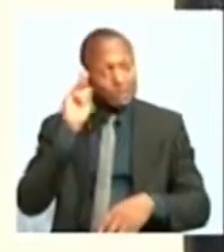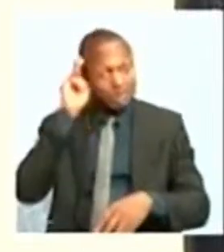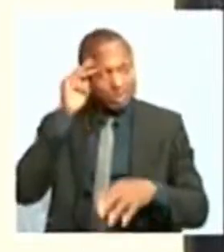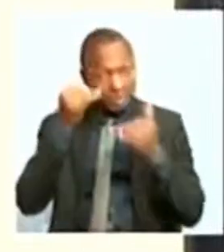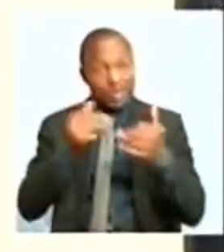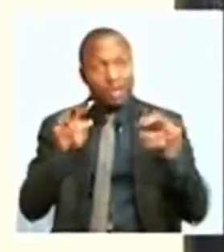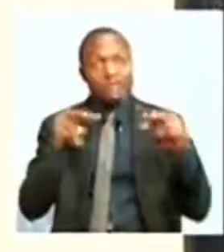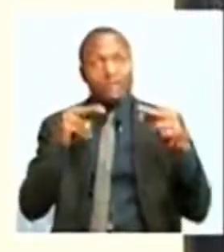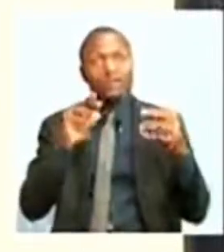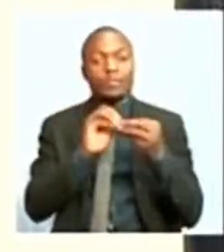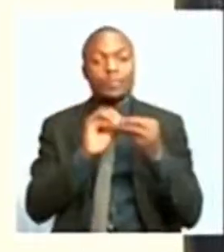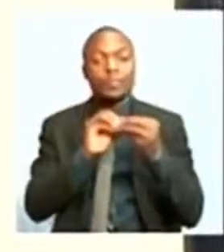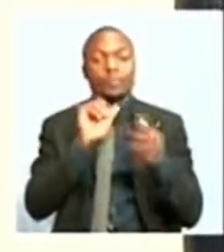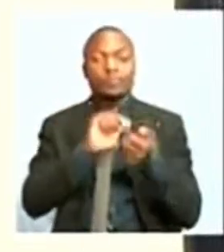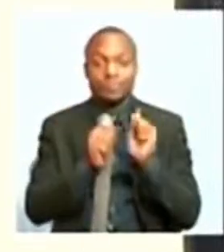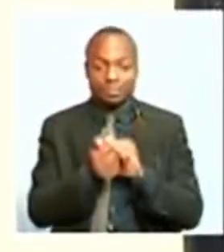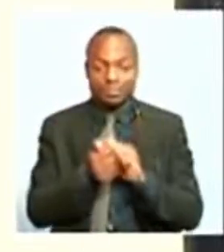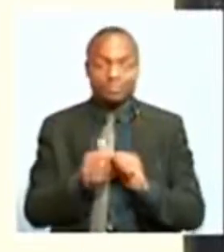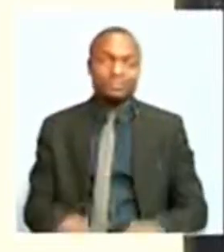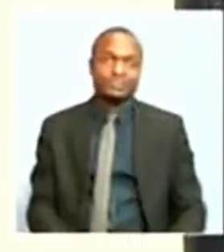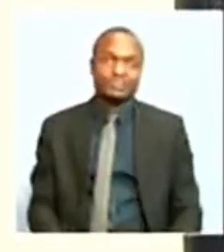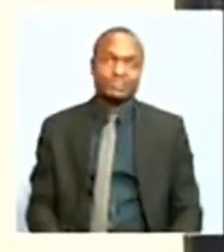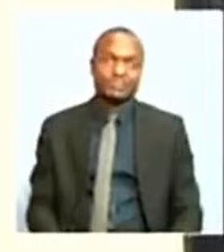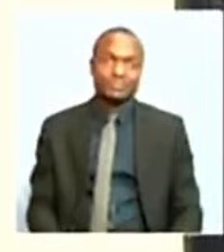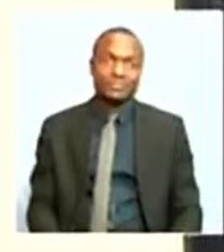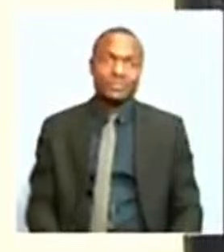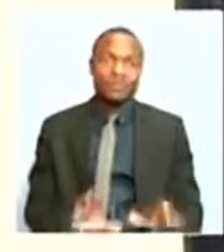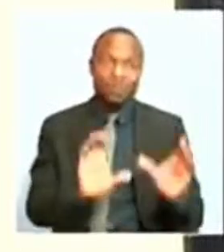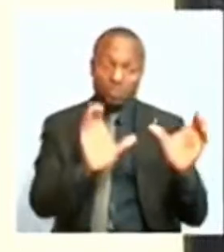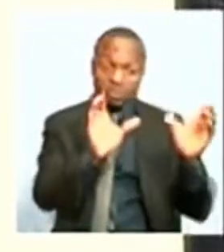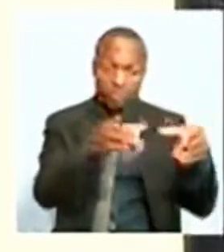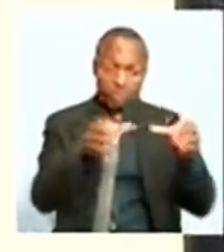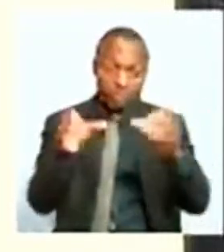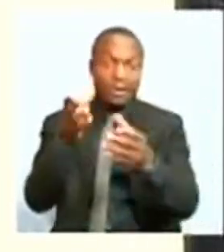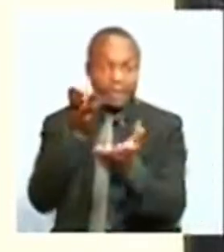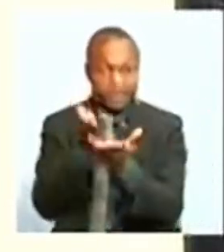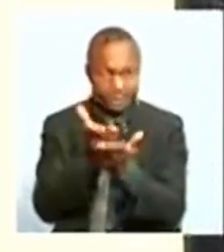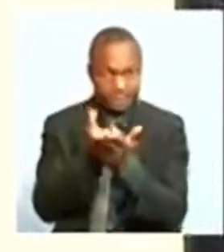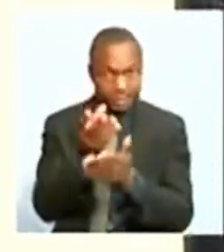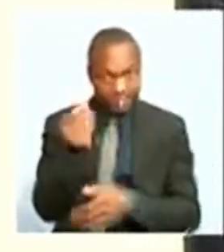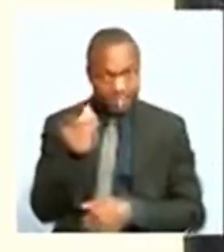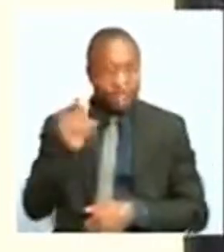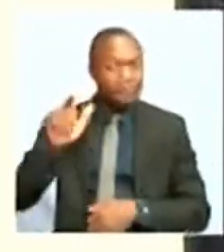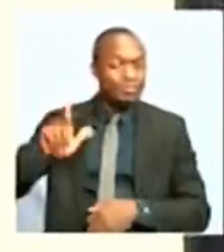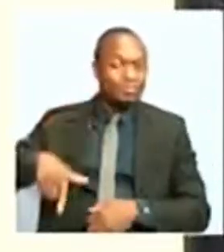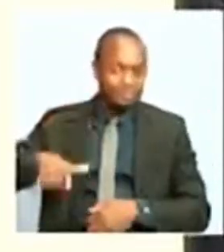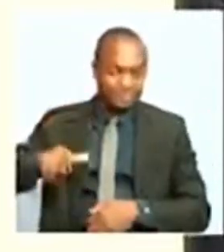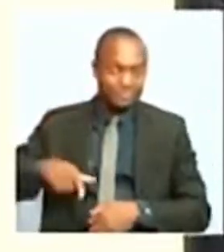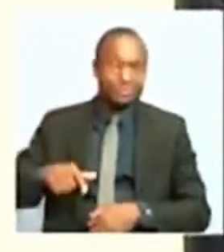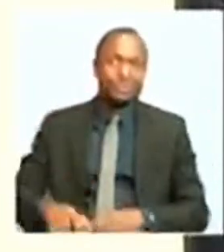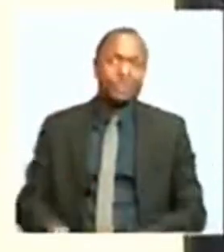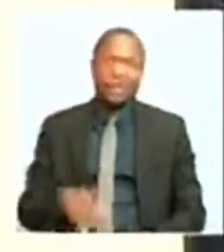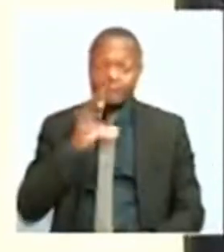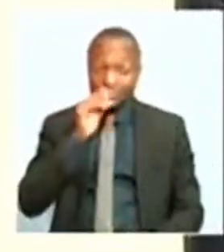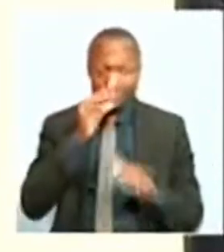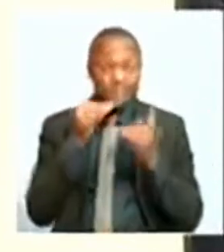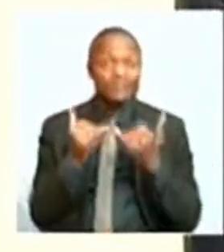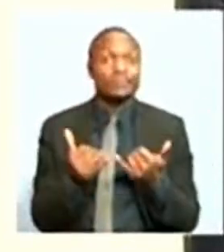facing a lot of challenges when the council's requests for funds, they are delaying. So as we